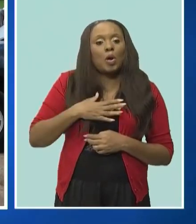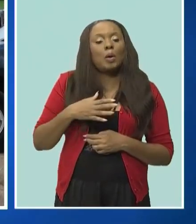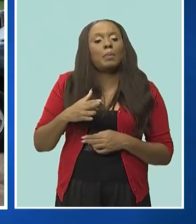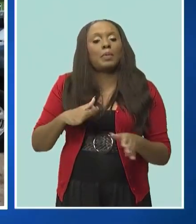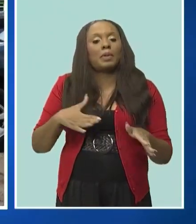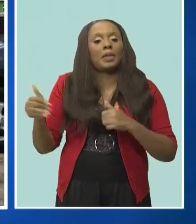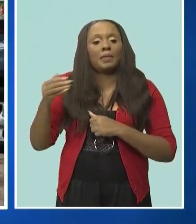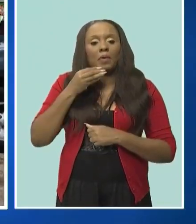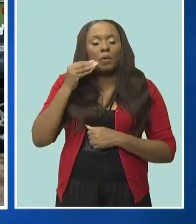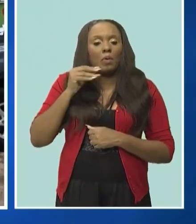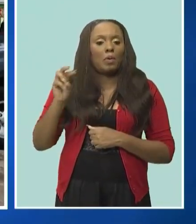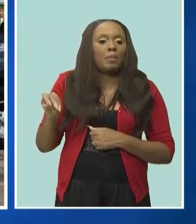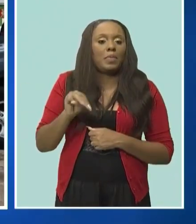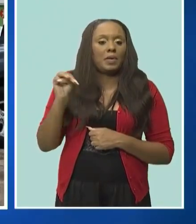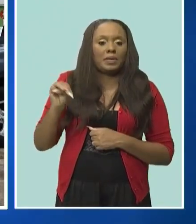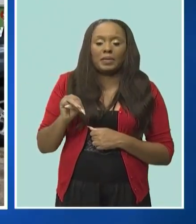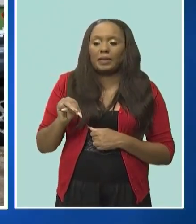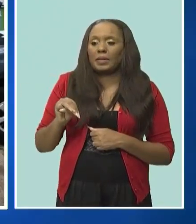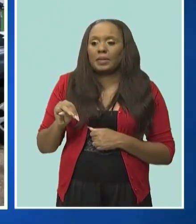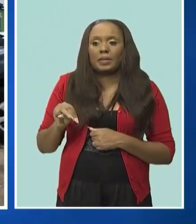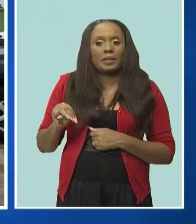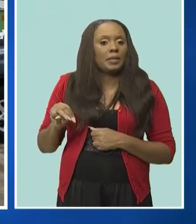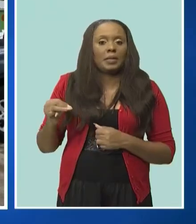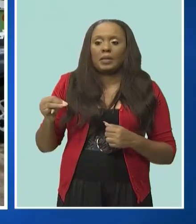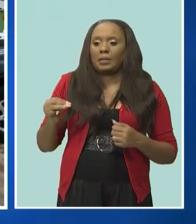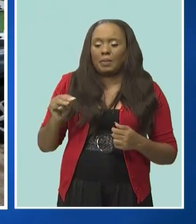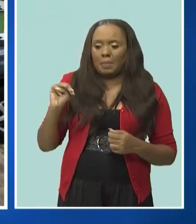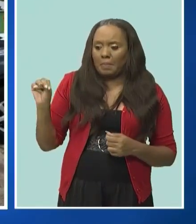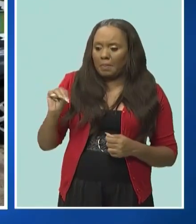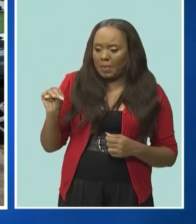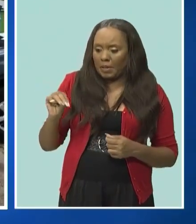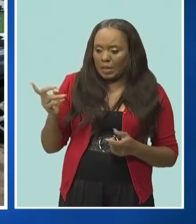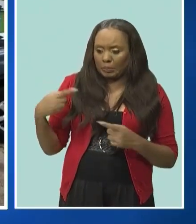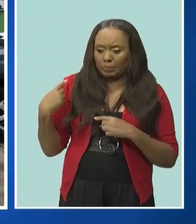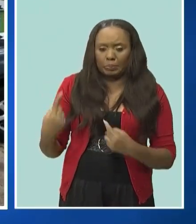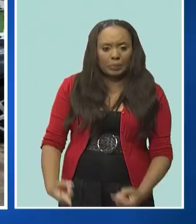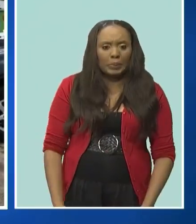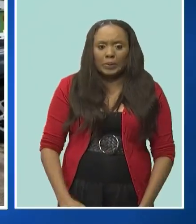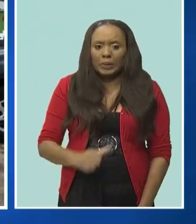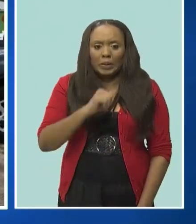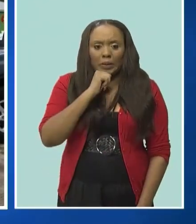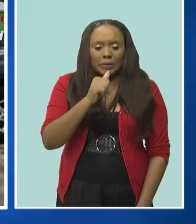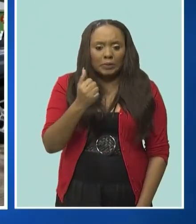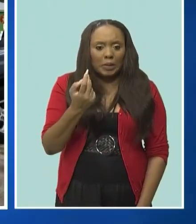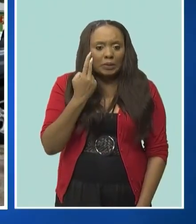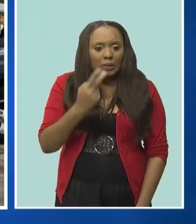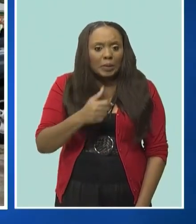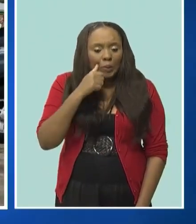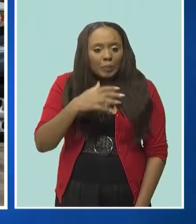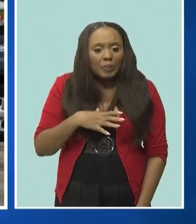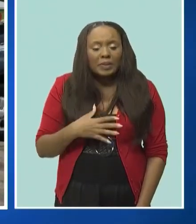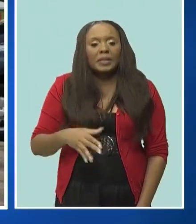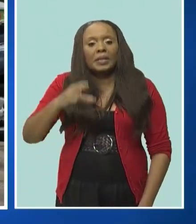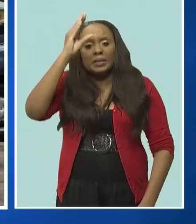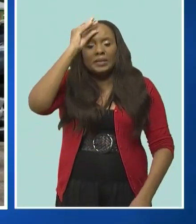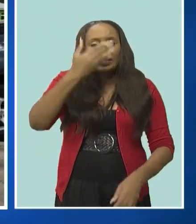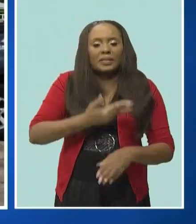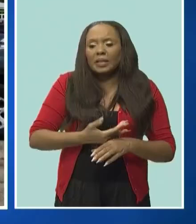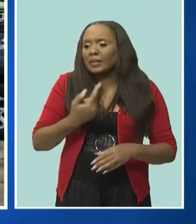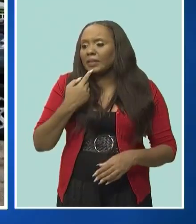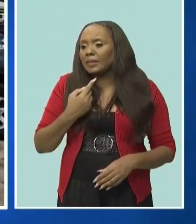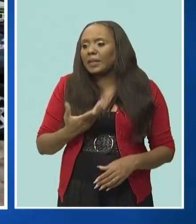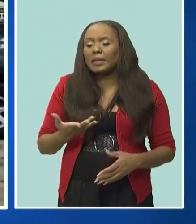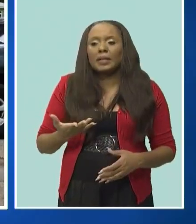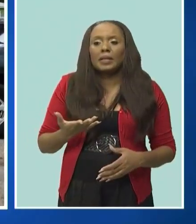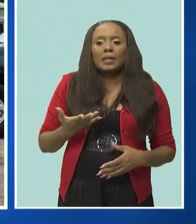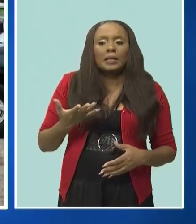Monday and has not been seen since. A joint team from the Barbados Police Service and the Barbados Defence Force were out in their numbers